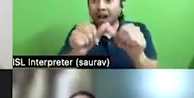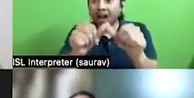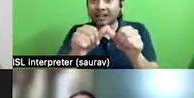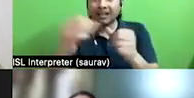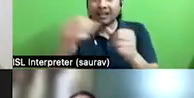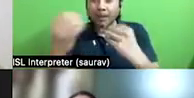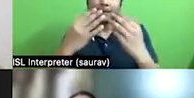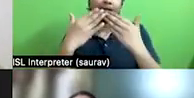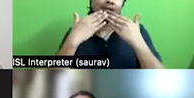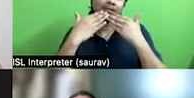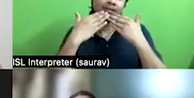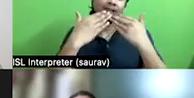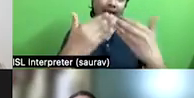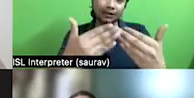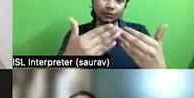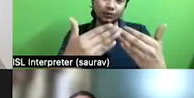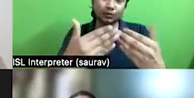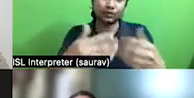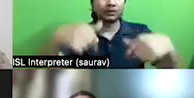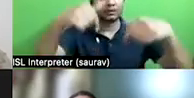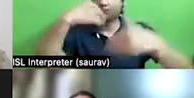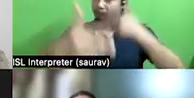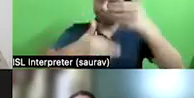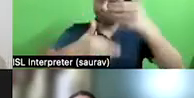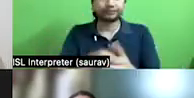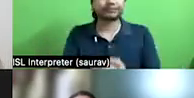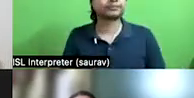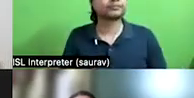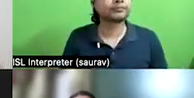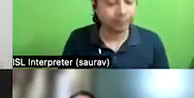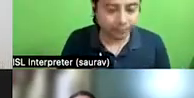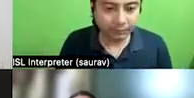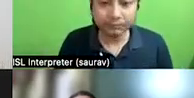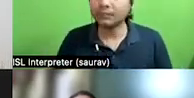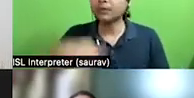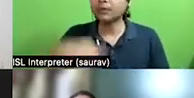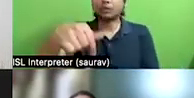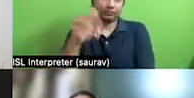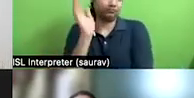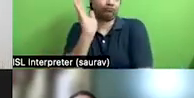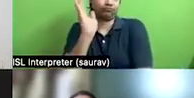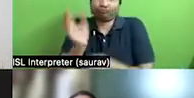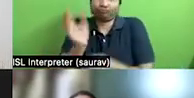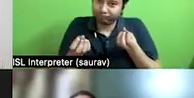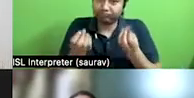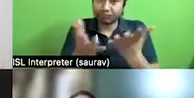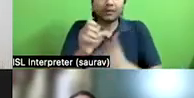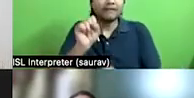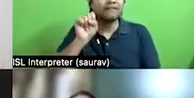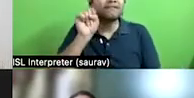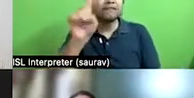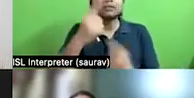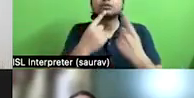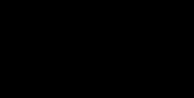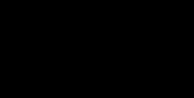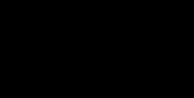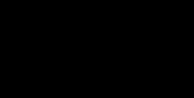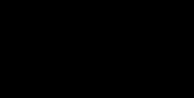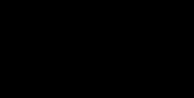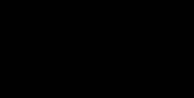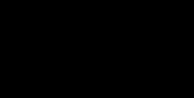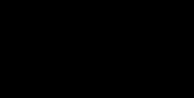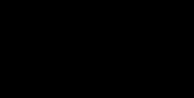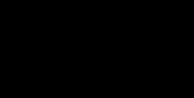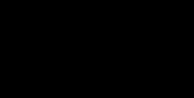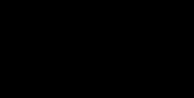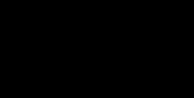on. Yes. So the first thing I want to start with the fact that all of us have been doing work in the